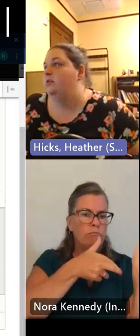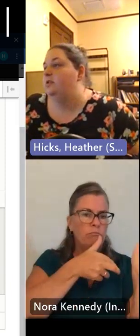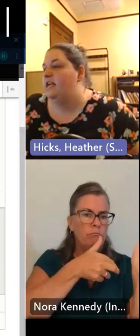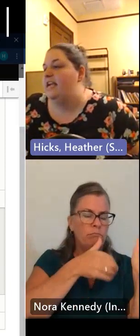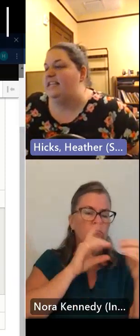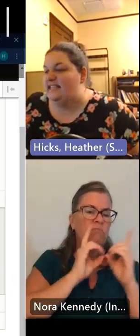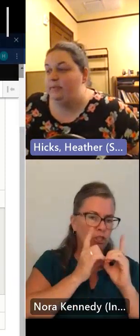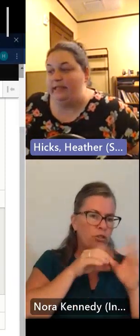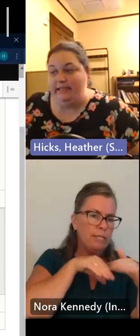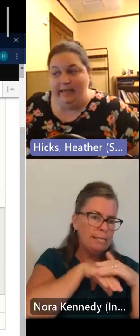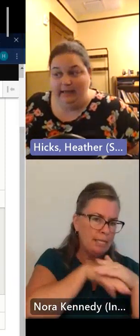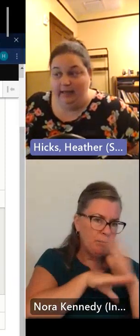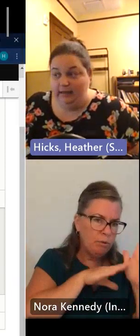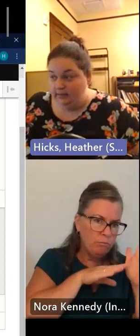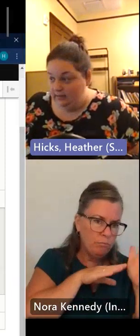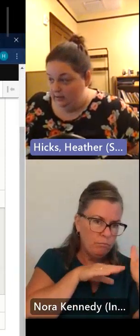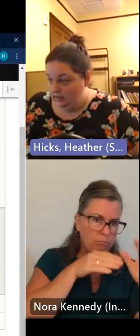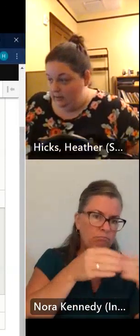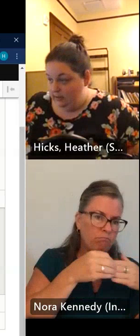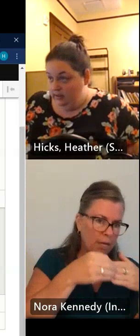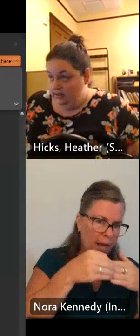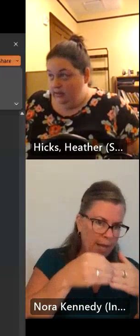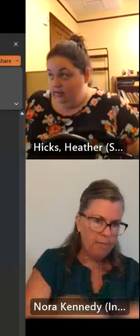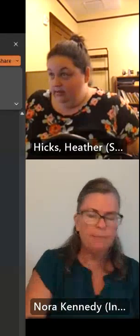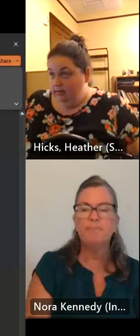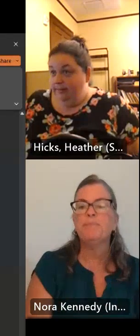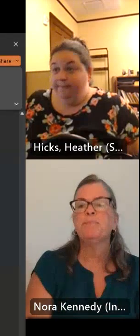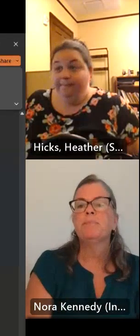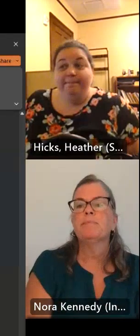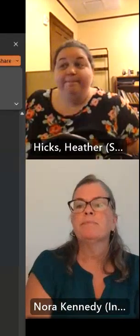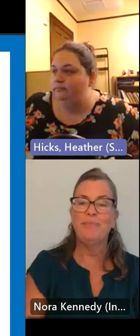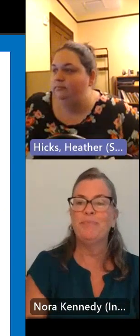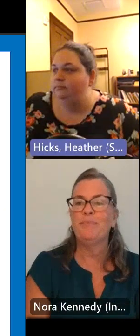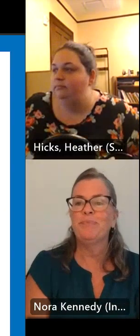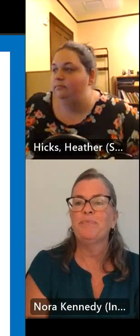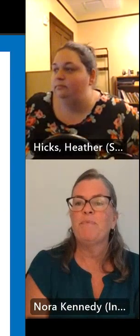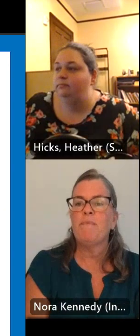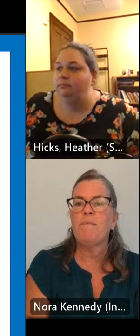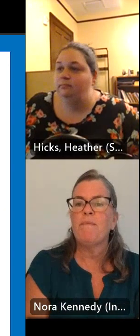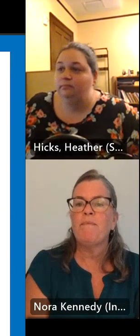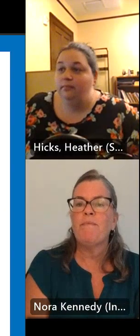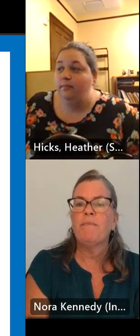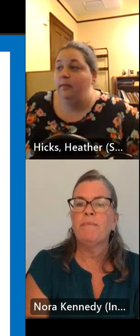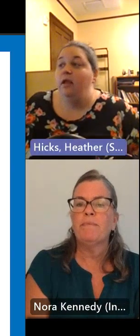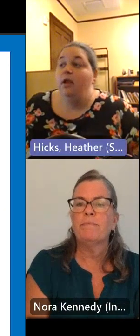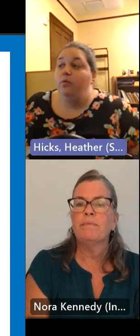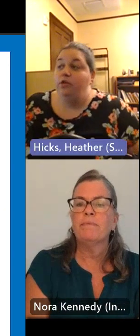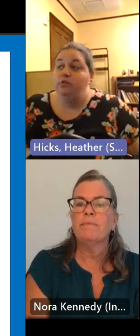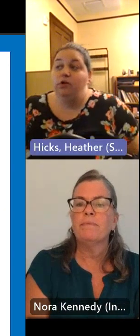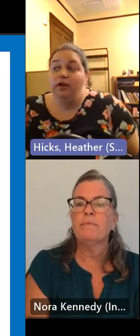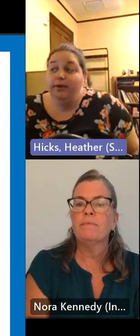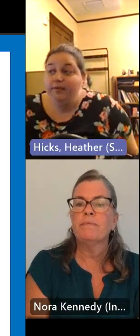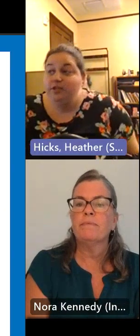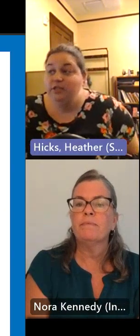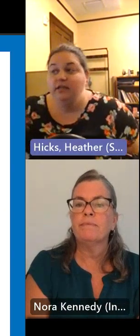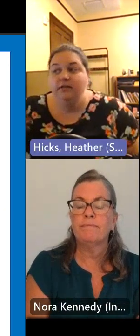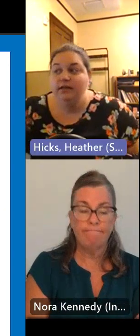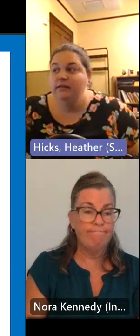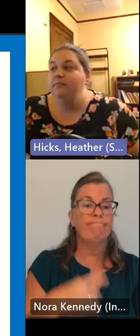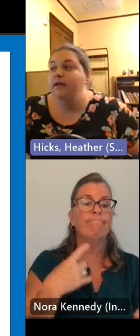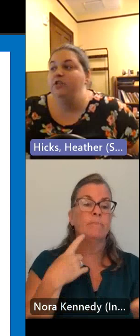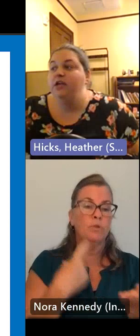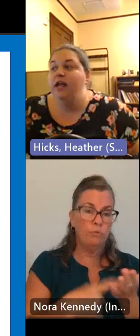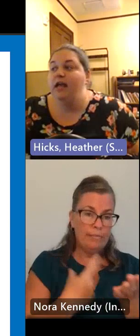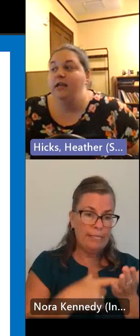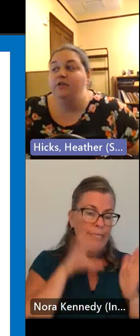digital accessibility guidelines. We do talk about images here